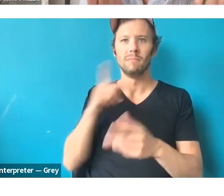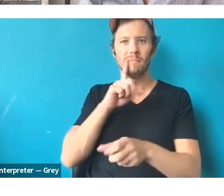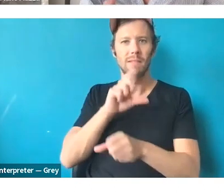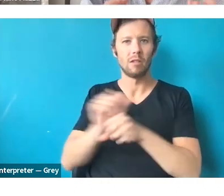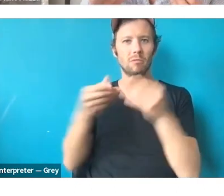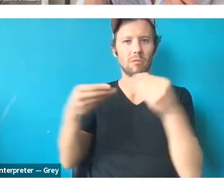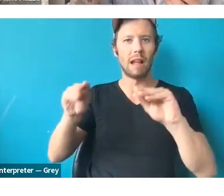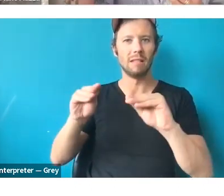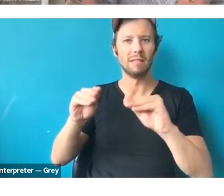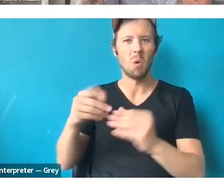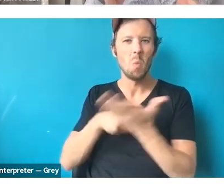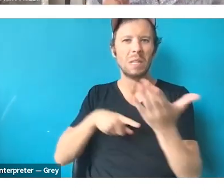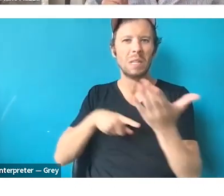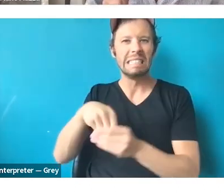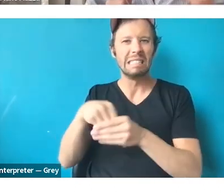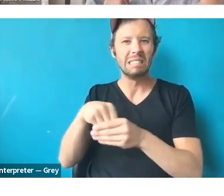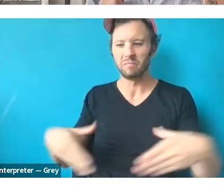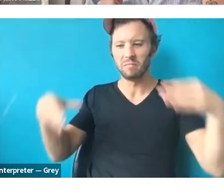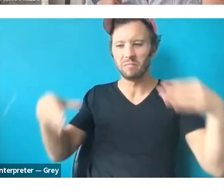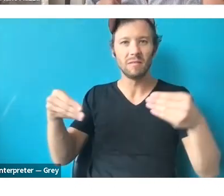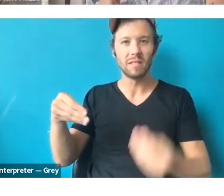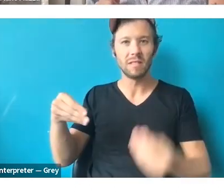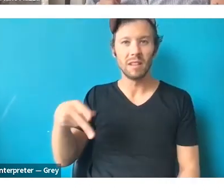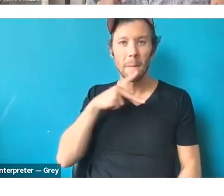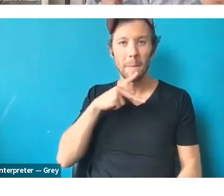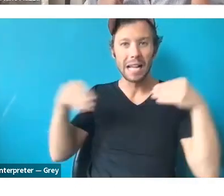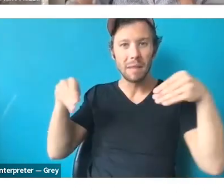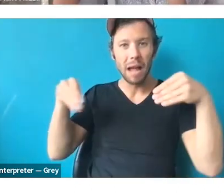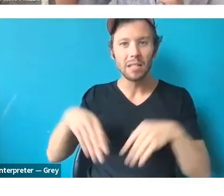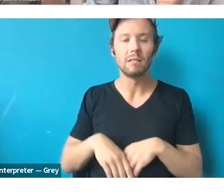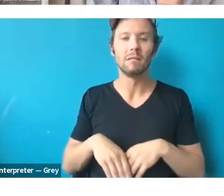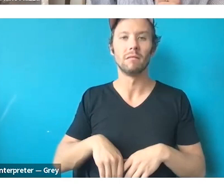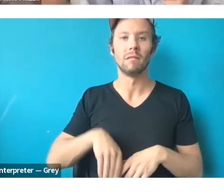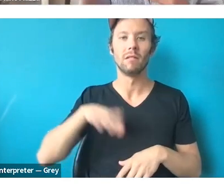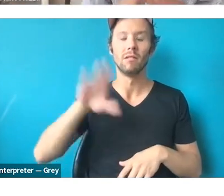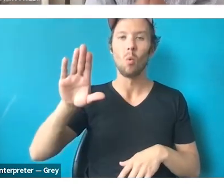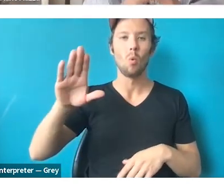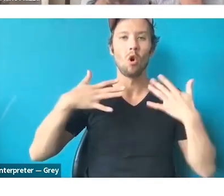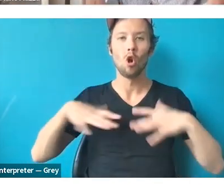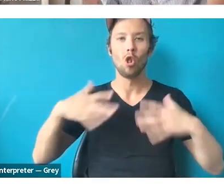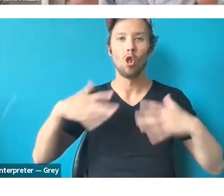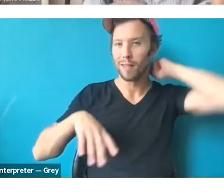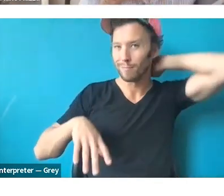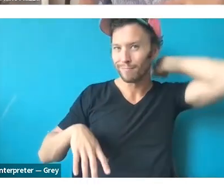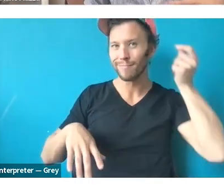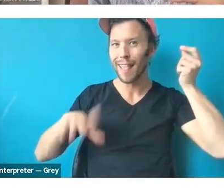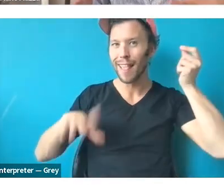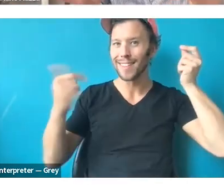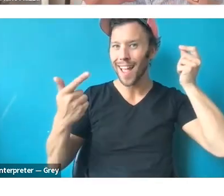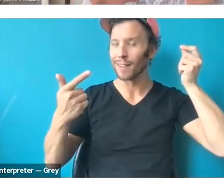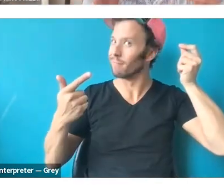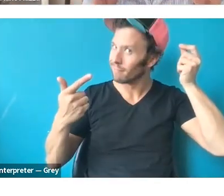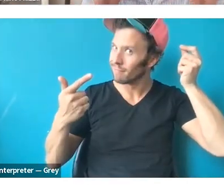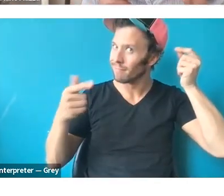production are considered. So like seed paper tags, can your tags be plantable? Can you put them in the earth? Can you cause them to grow? Ways that